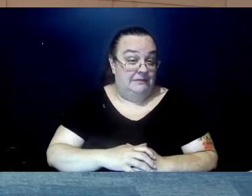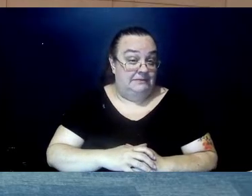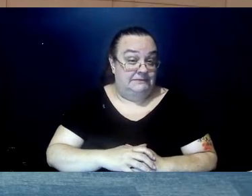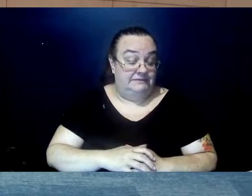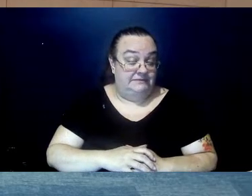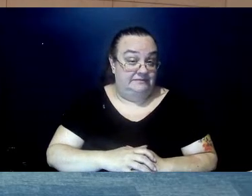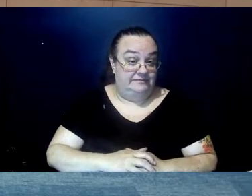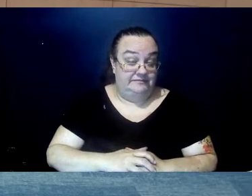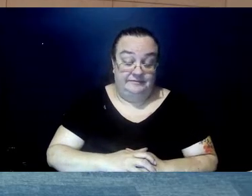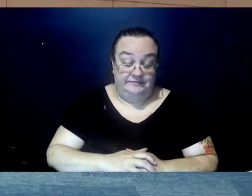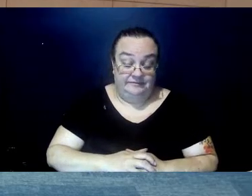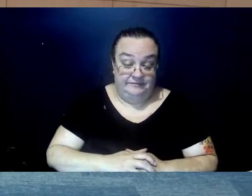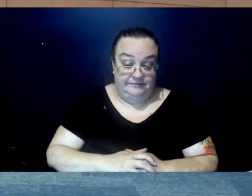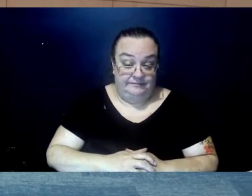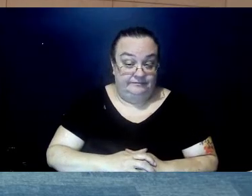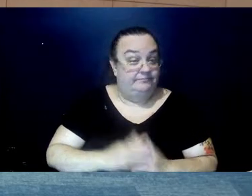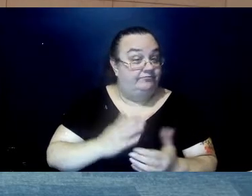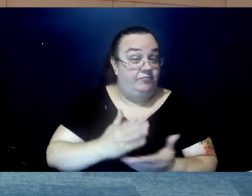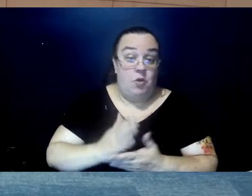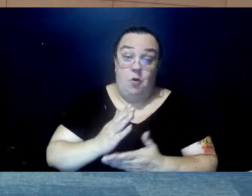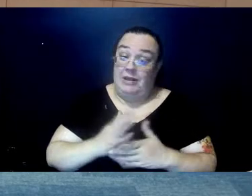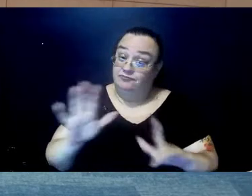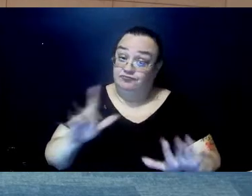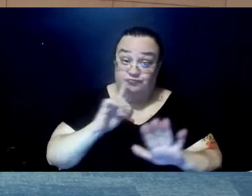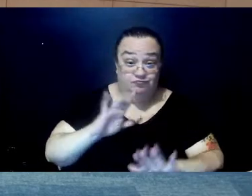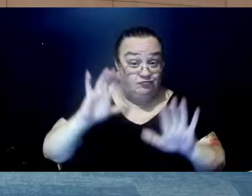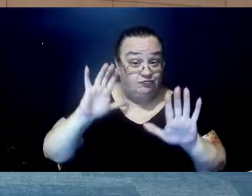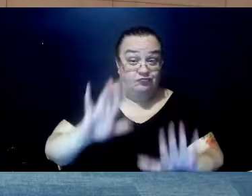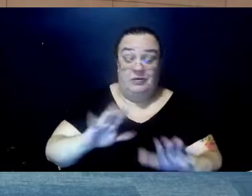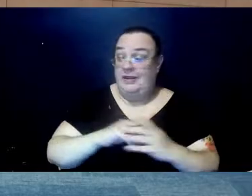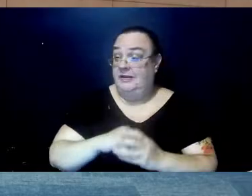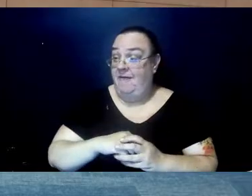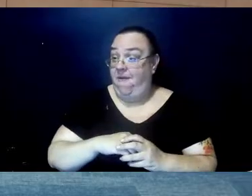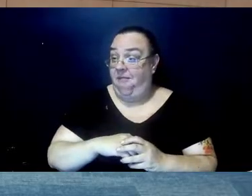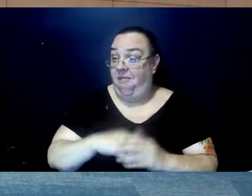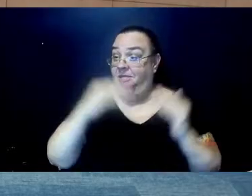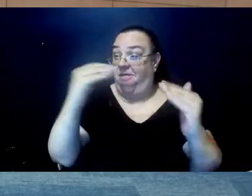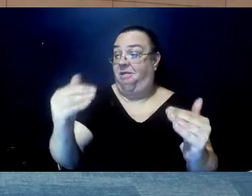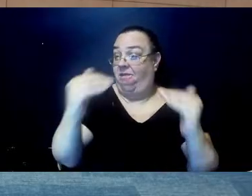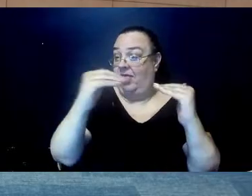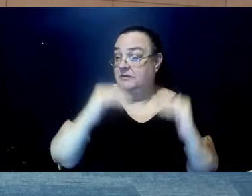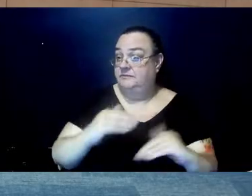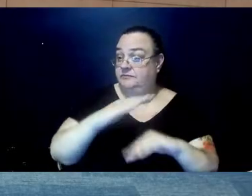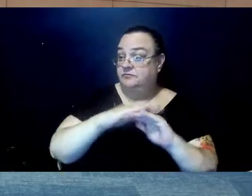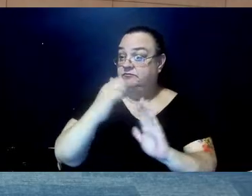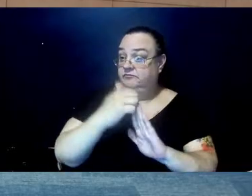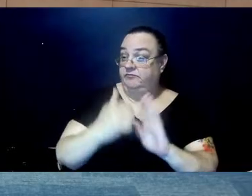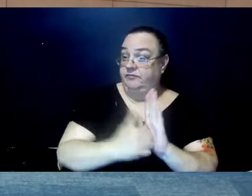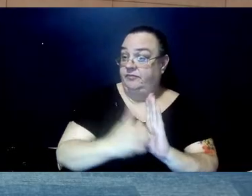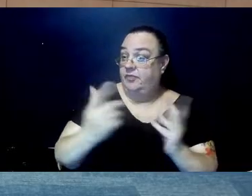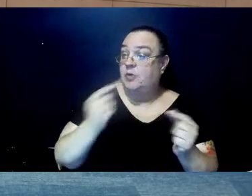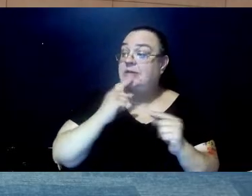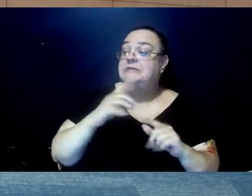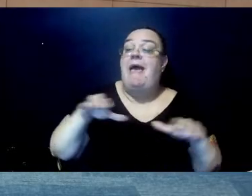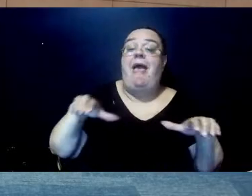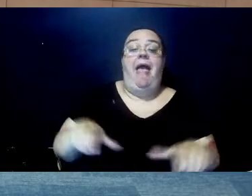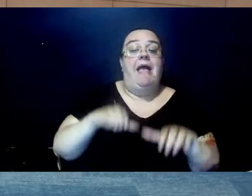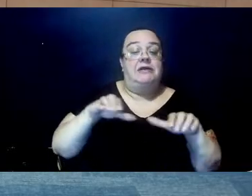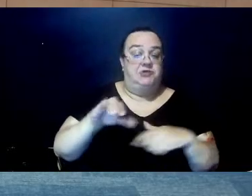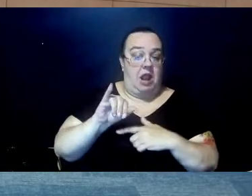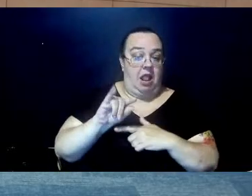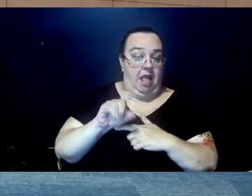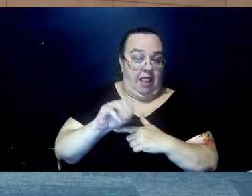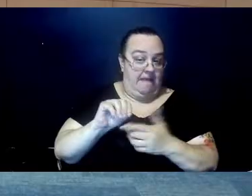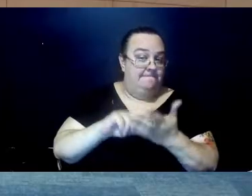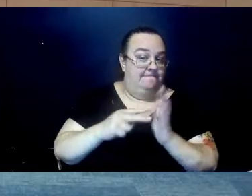All right. Great. The next item on the agenda is an action item, so there will be a vote. It's